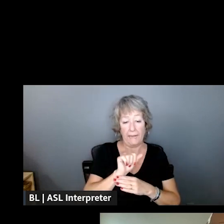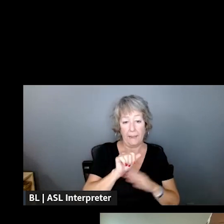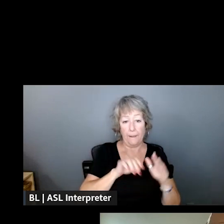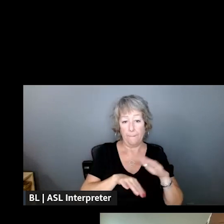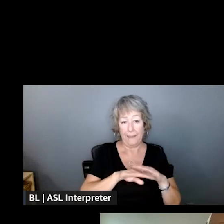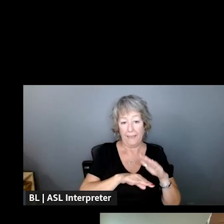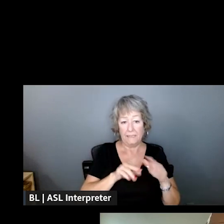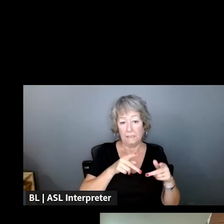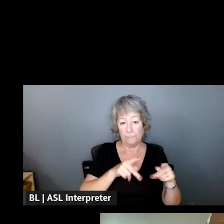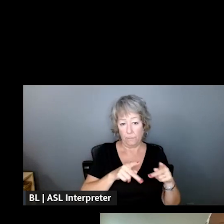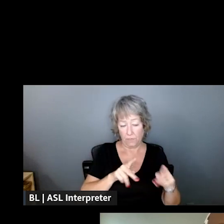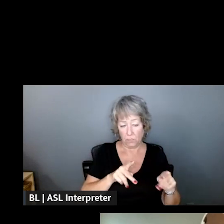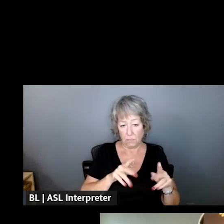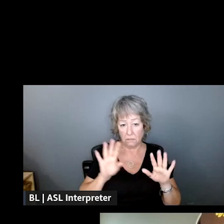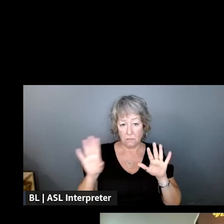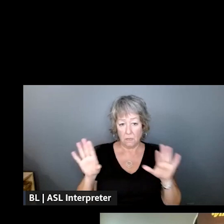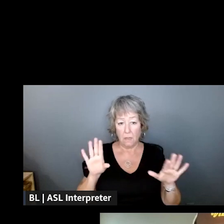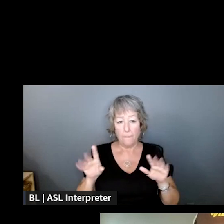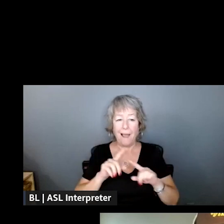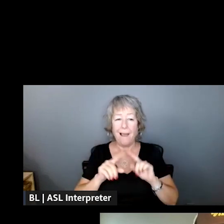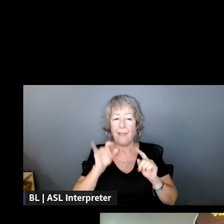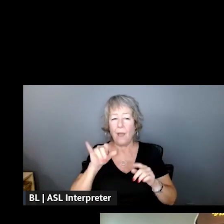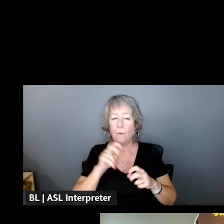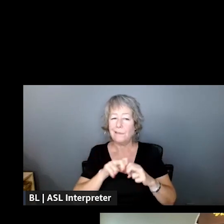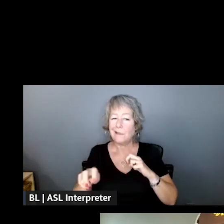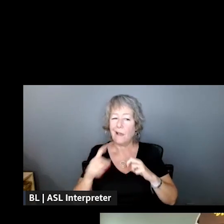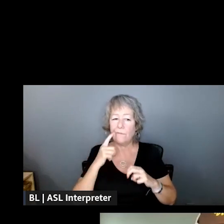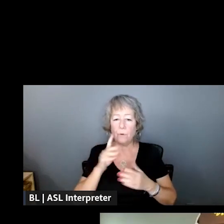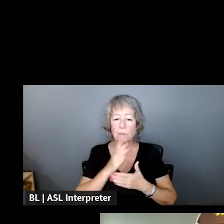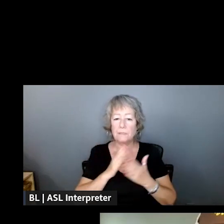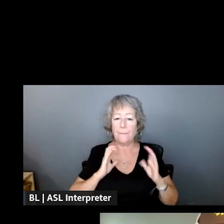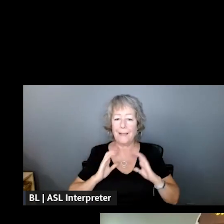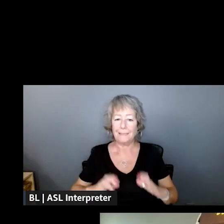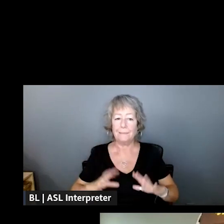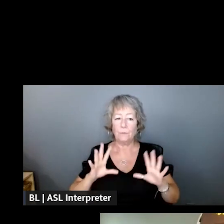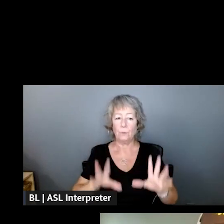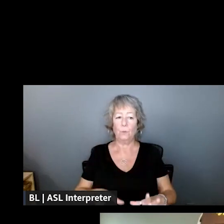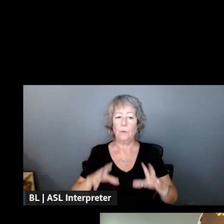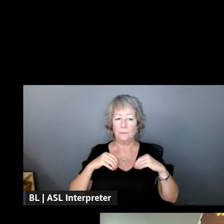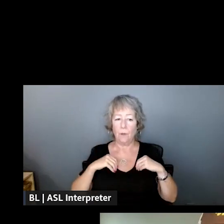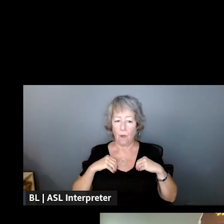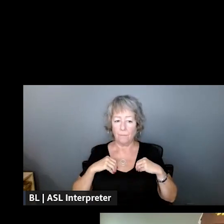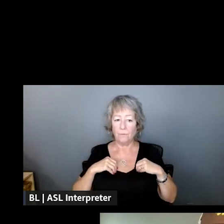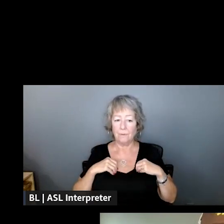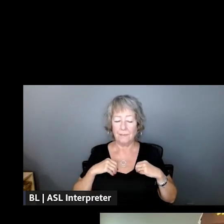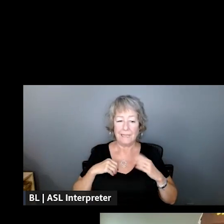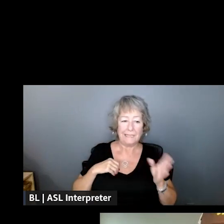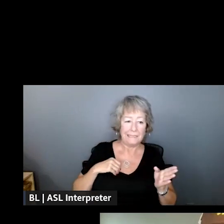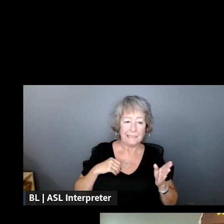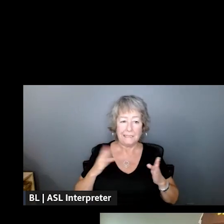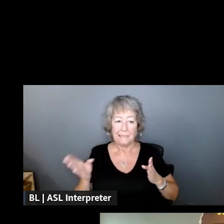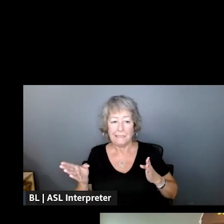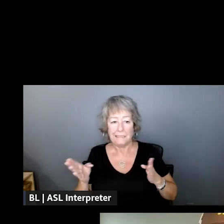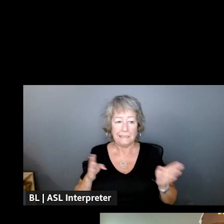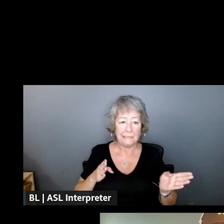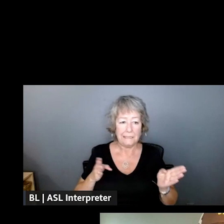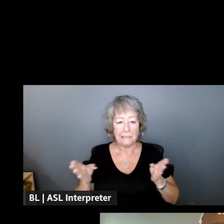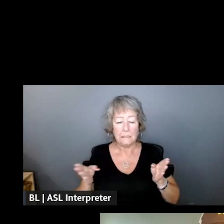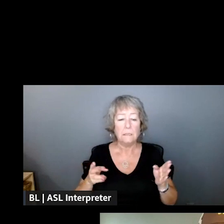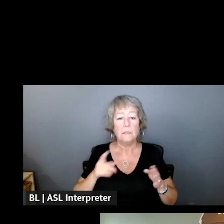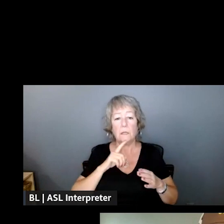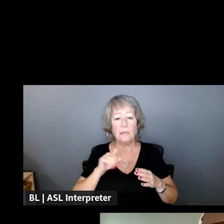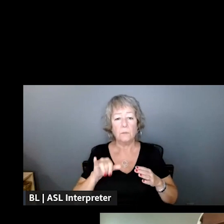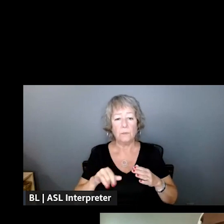permissions. But it turns out that made it quite difficult for customers to adopt because they might the